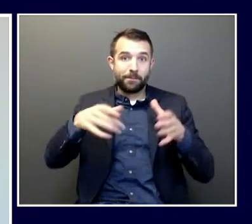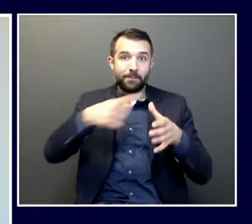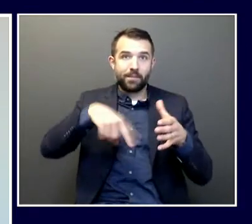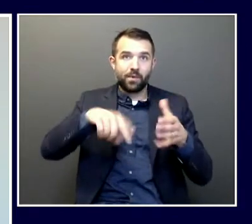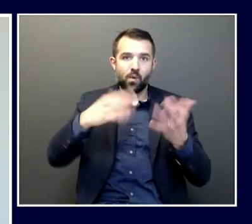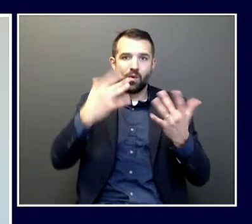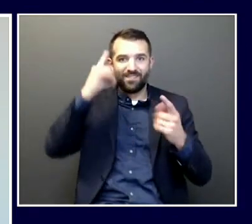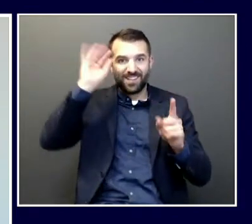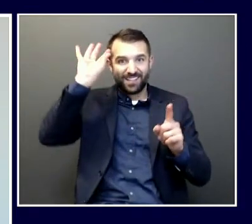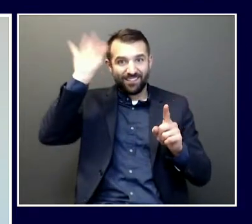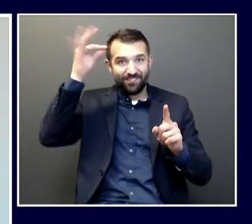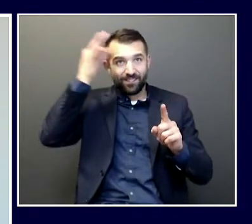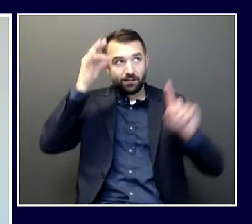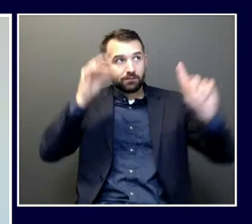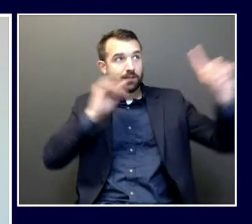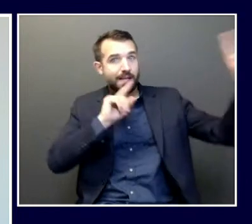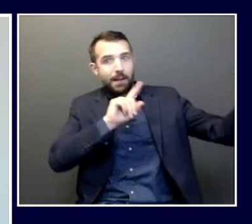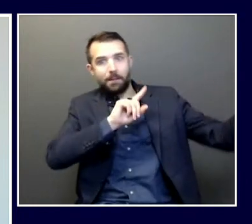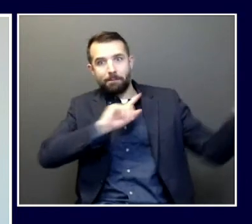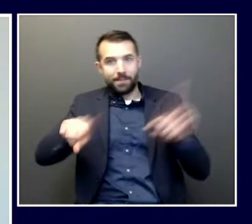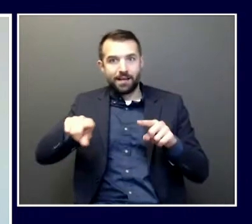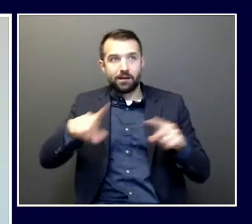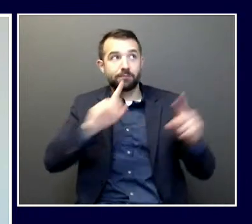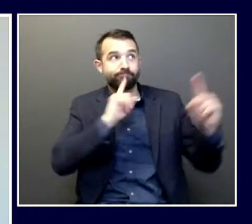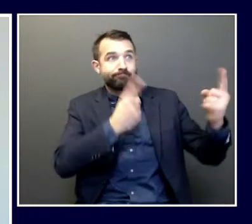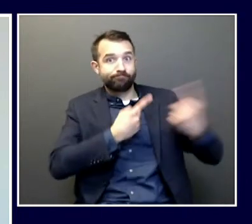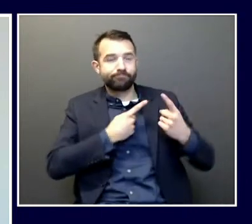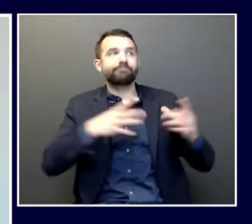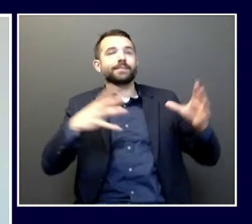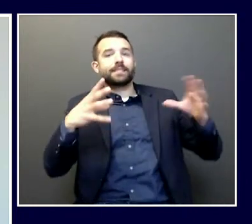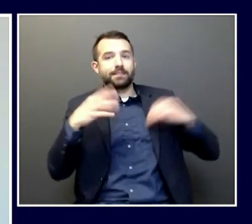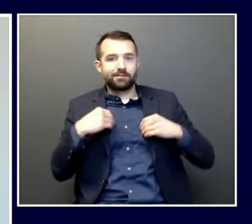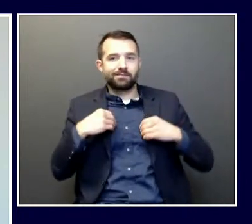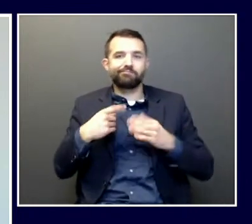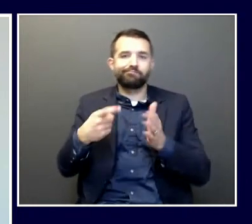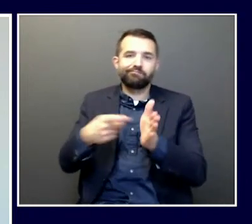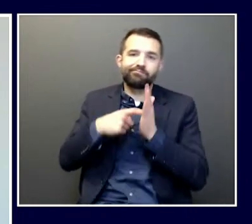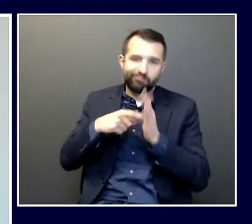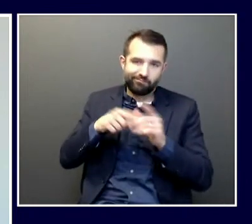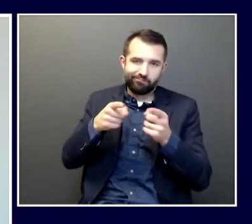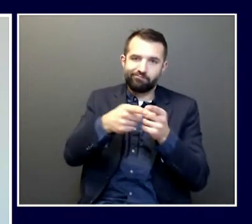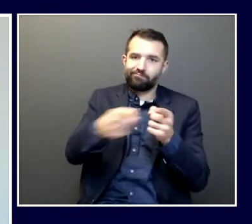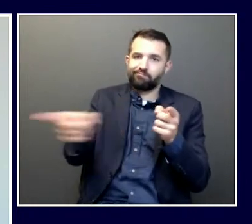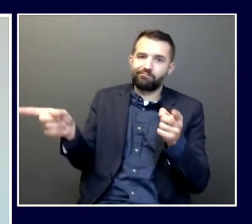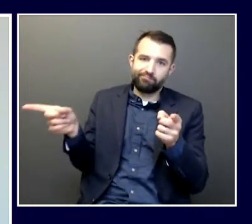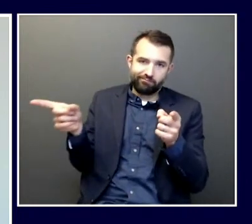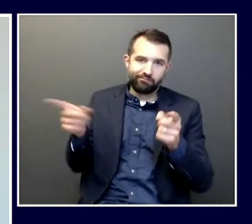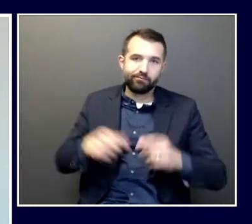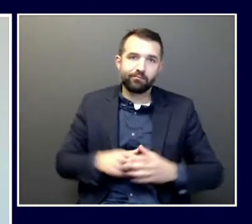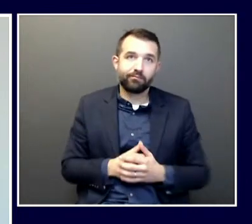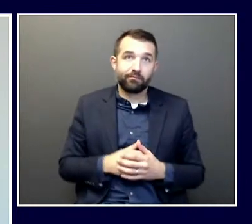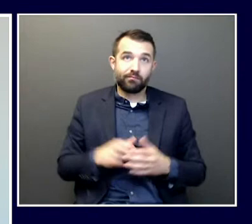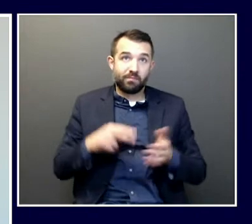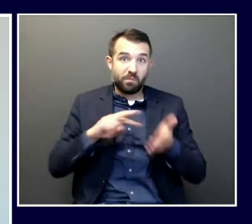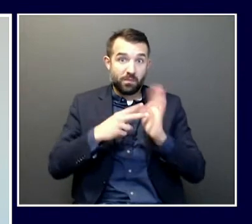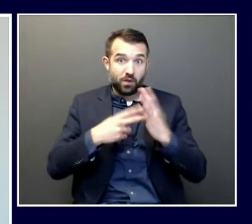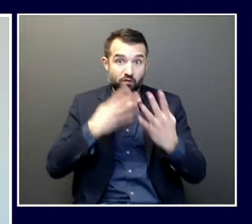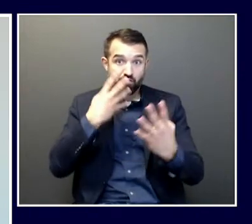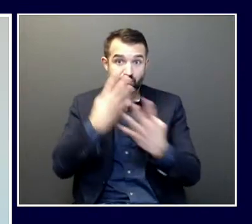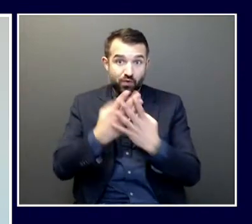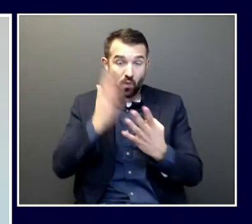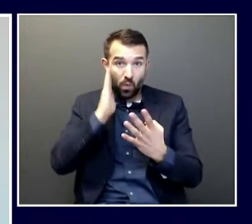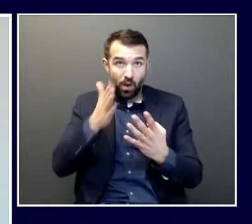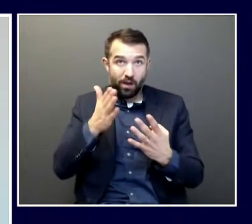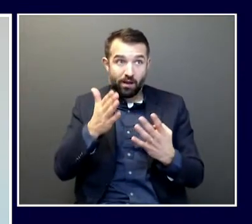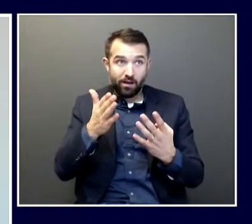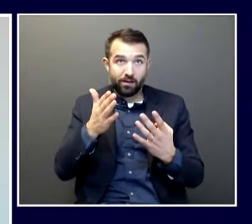of that board vote and subsequent policy. So it would apply to the prisons, but it's not clear if it would apply to every county